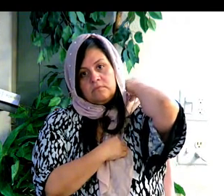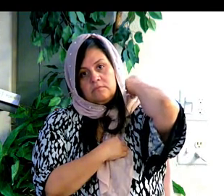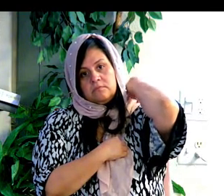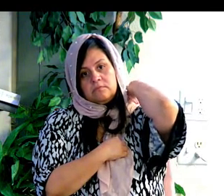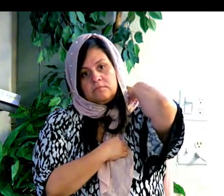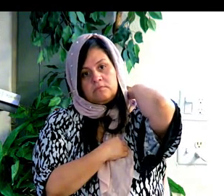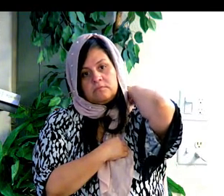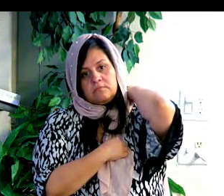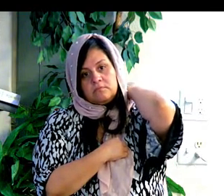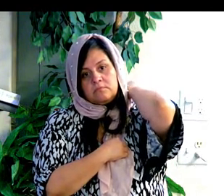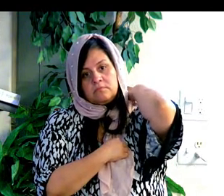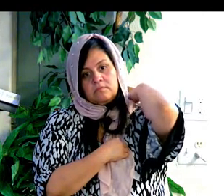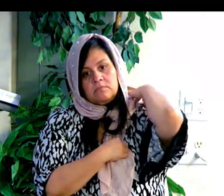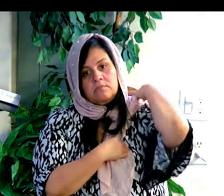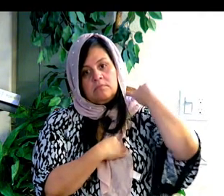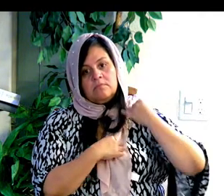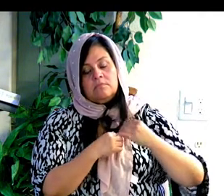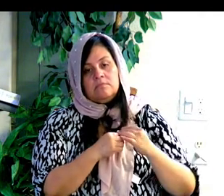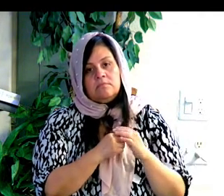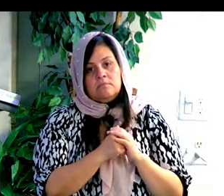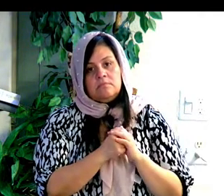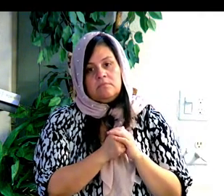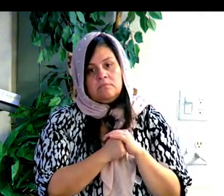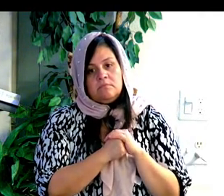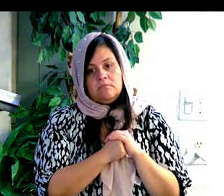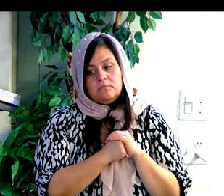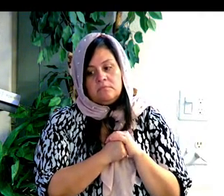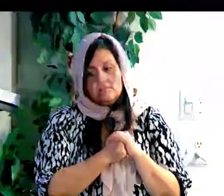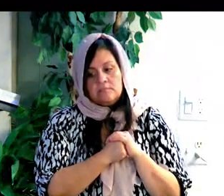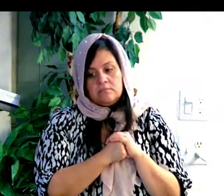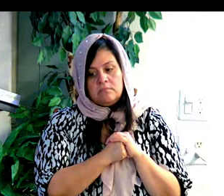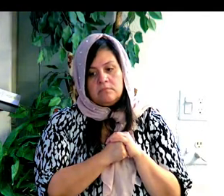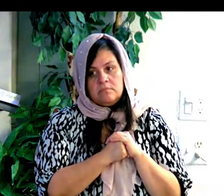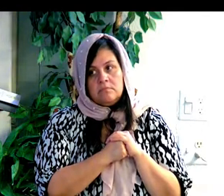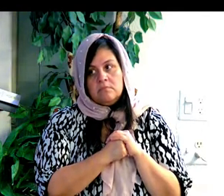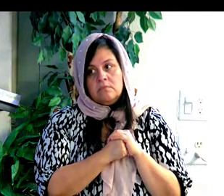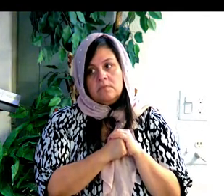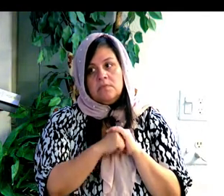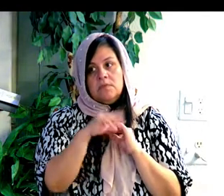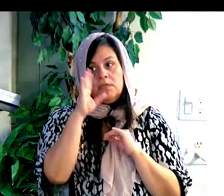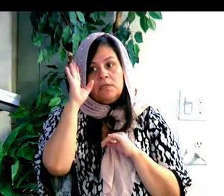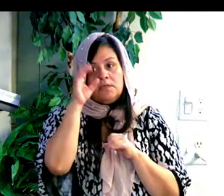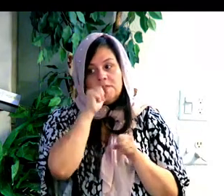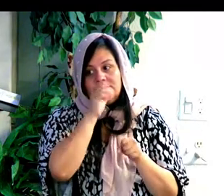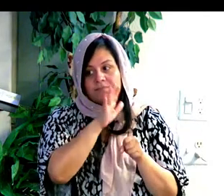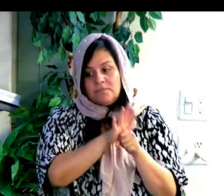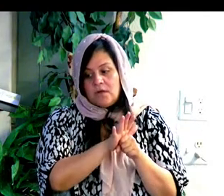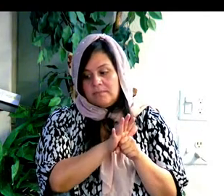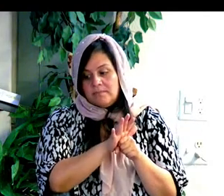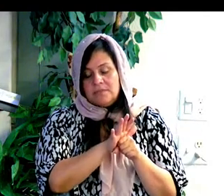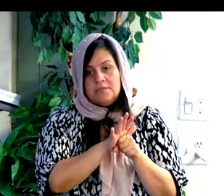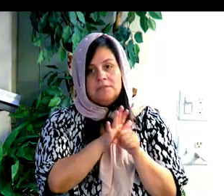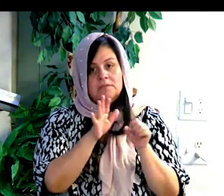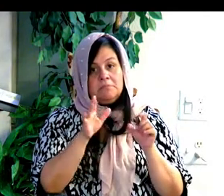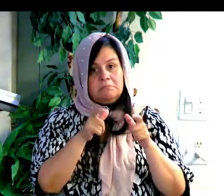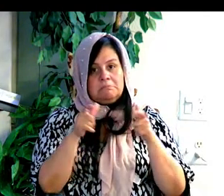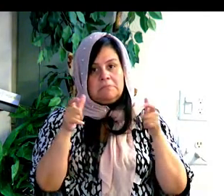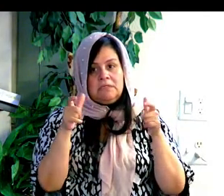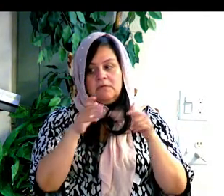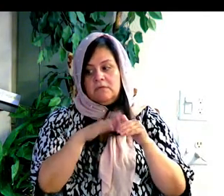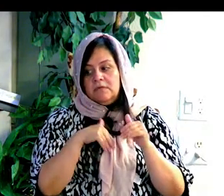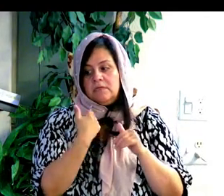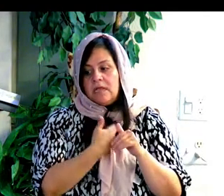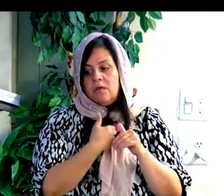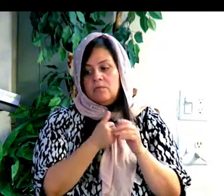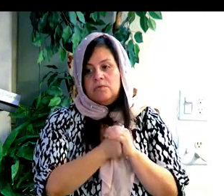preparar un lugar para ustedes. So, you know, his pledge is greater than our pledge. We accept, but his pledge is